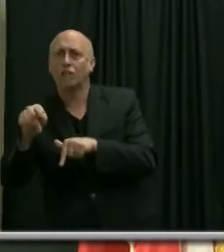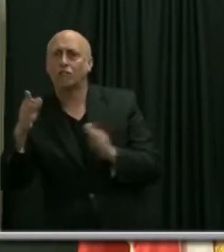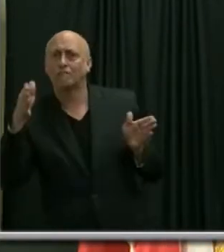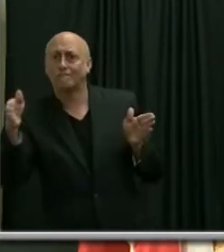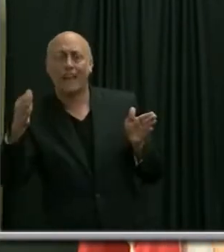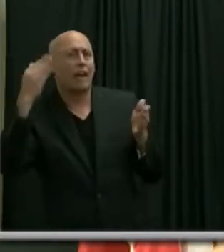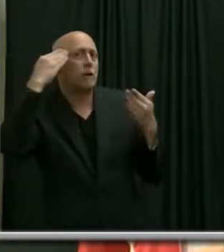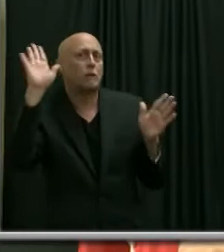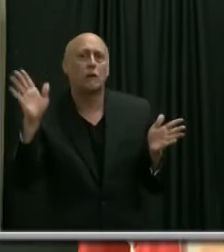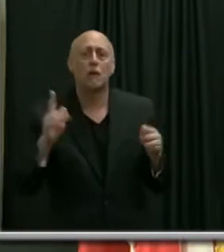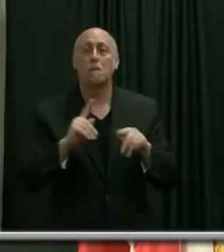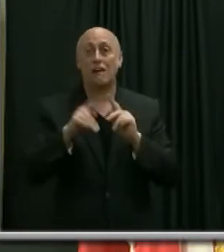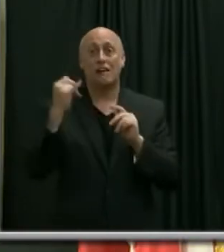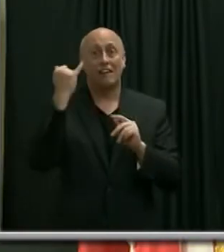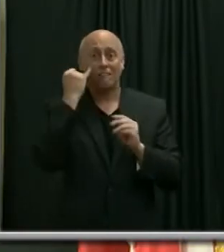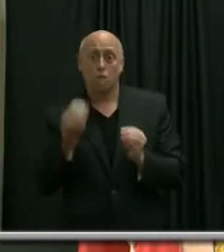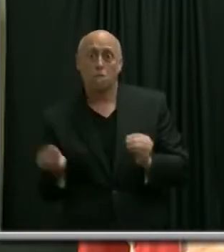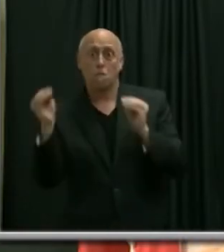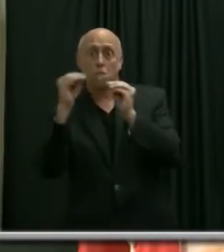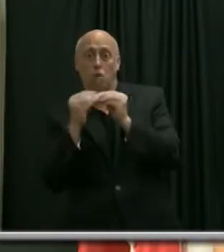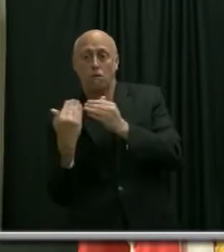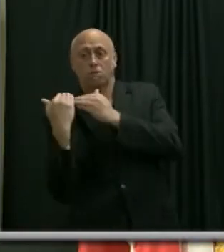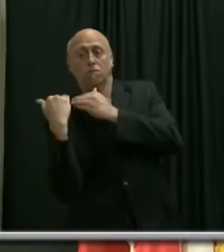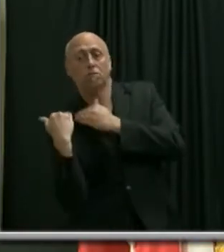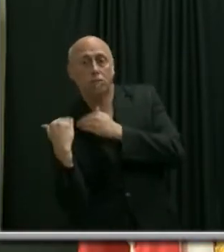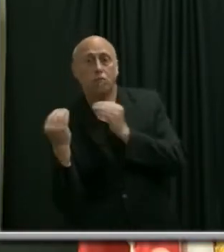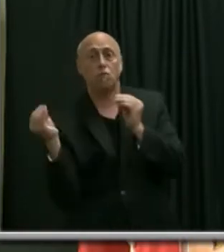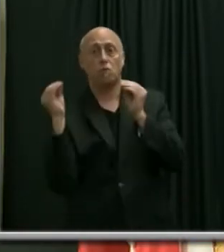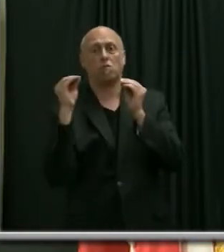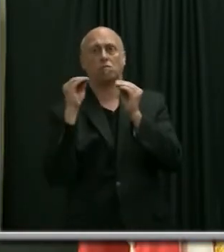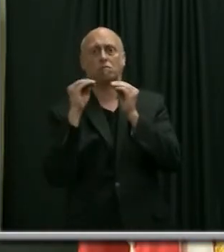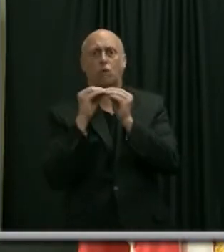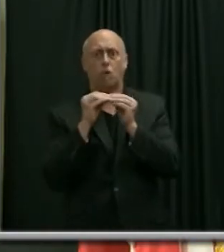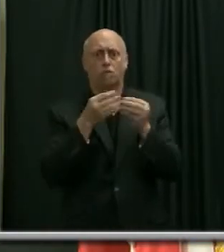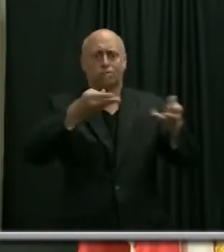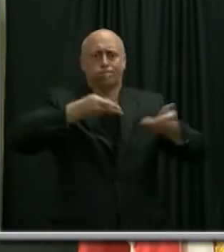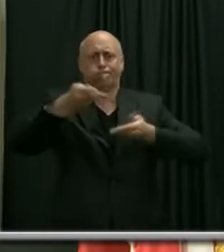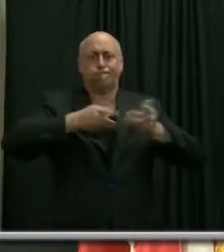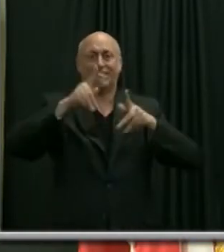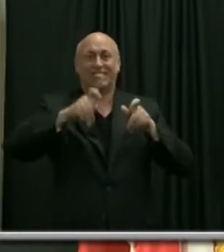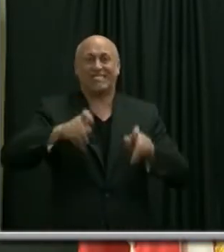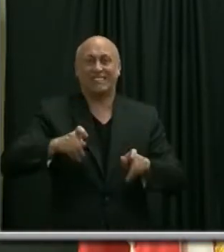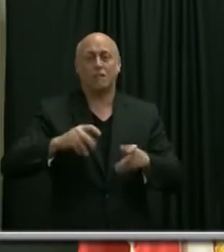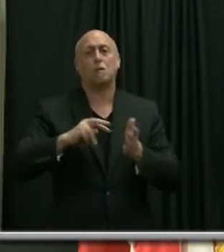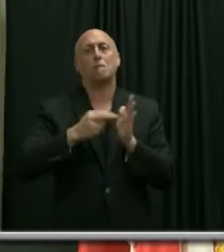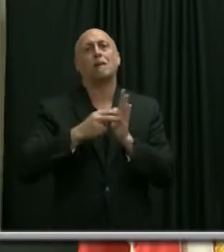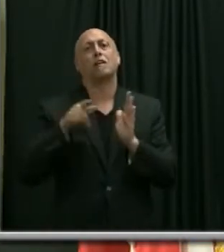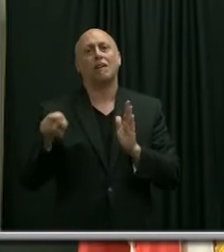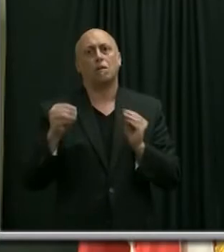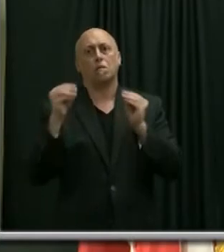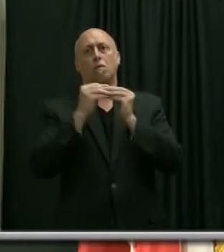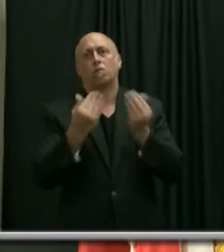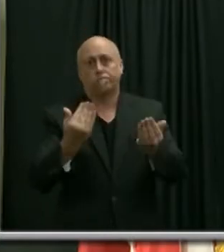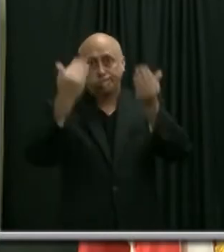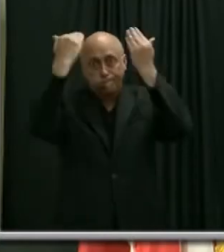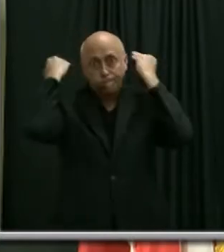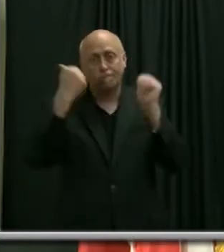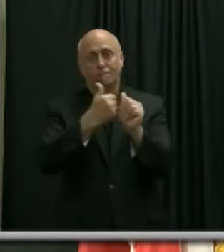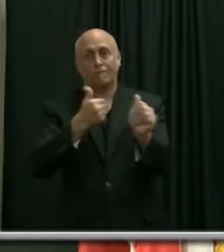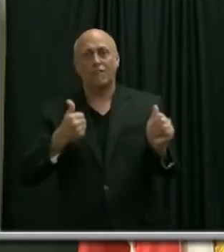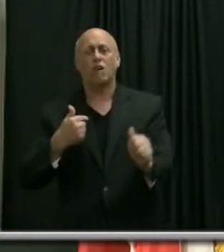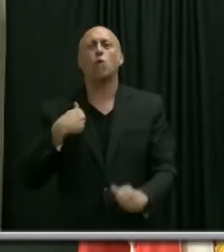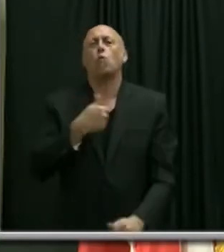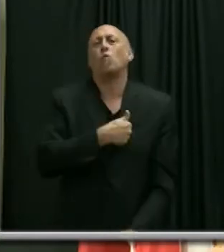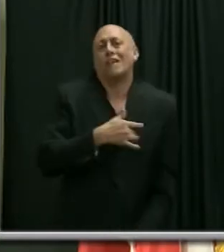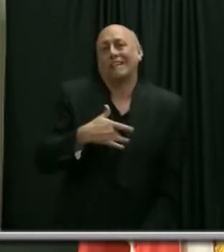they are tasked to do, there probably will be a longer delay. We've been given a time frame of 5 to 7 days for